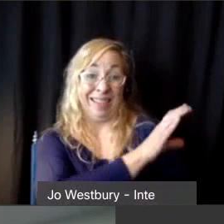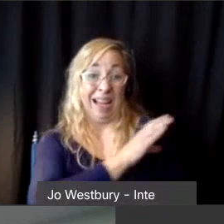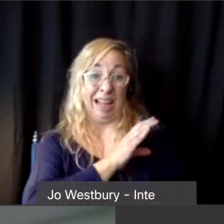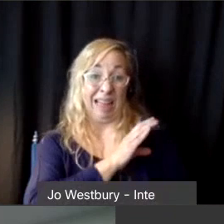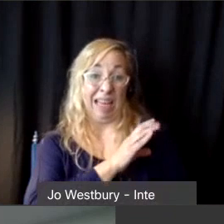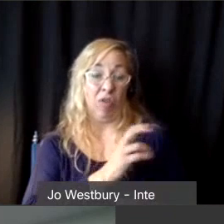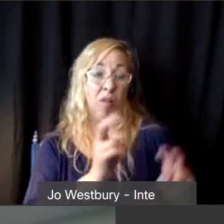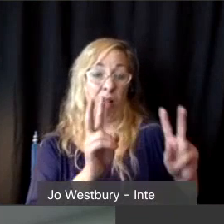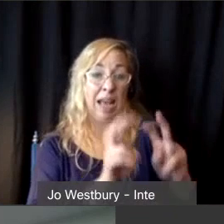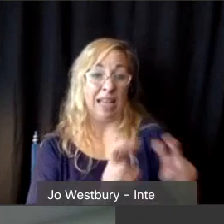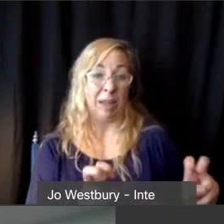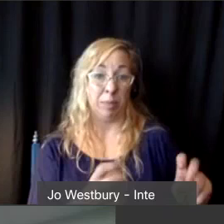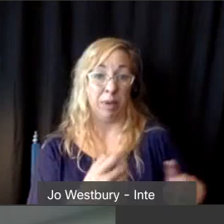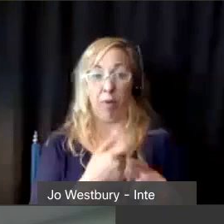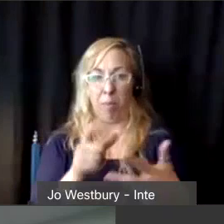selected provider.